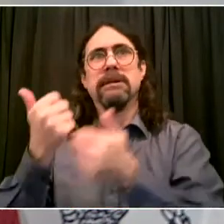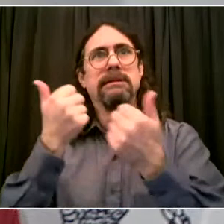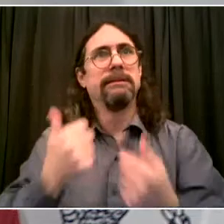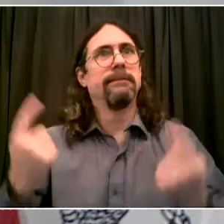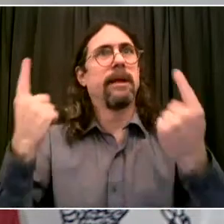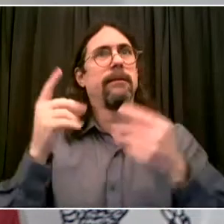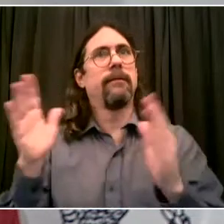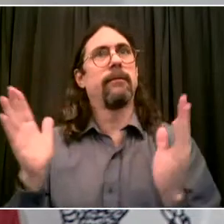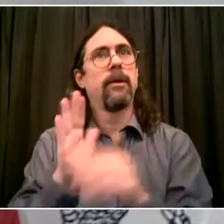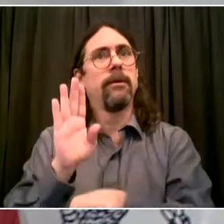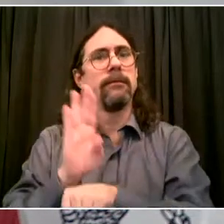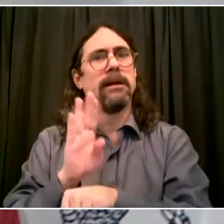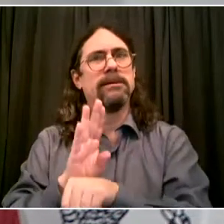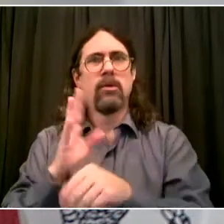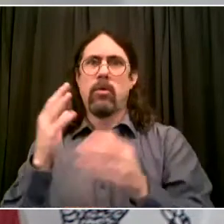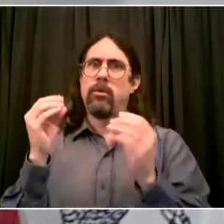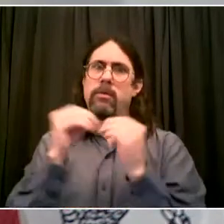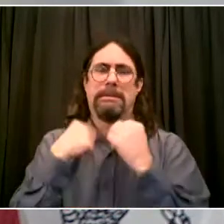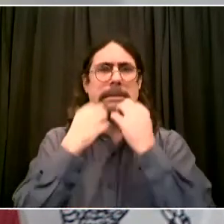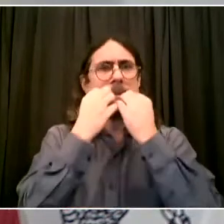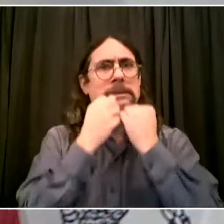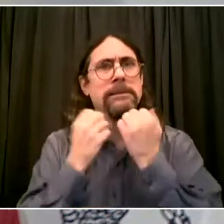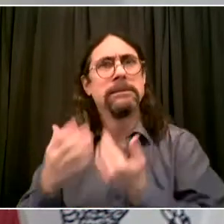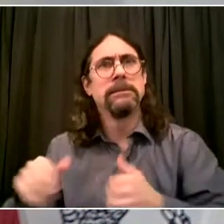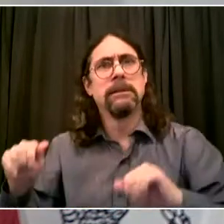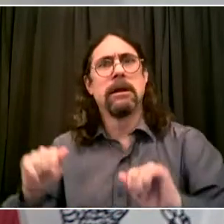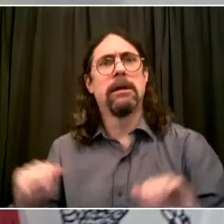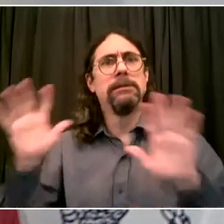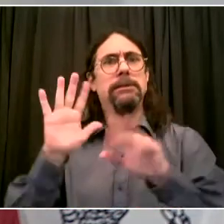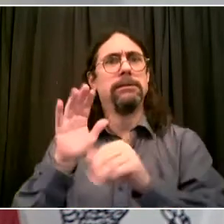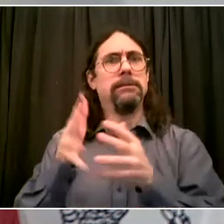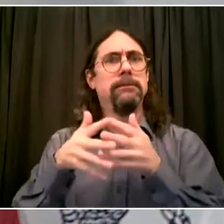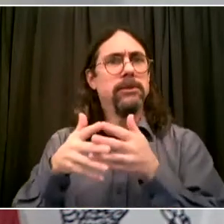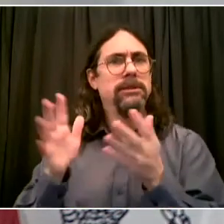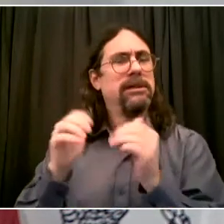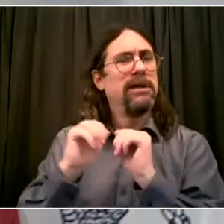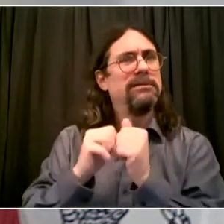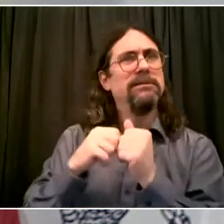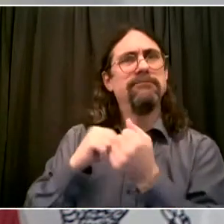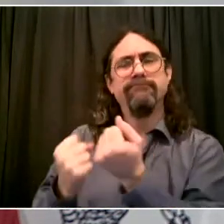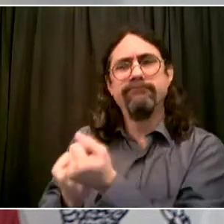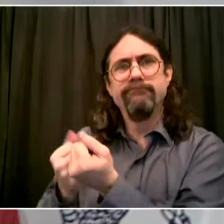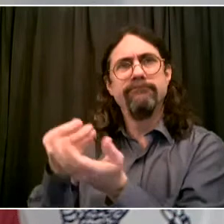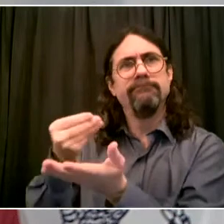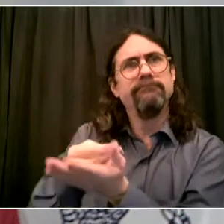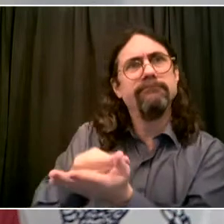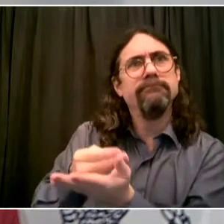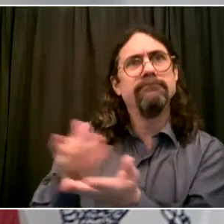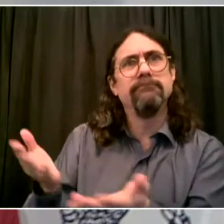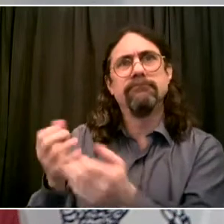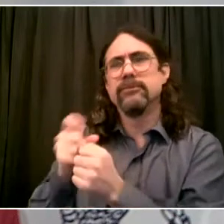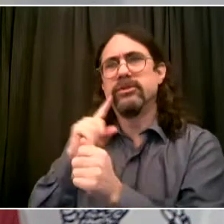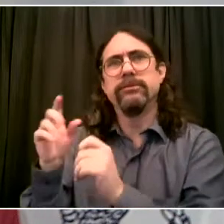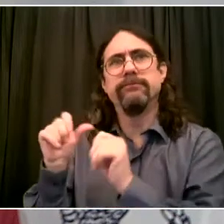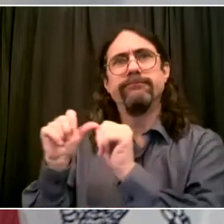communities, but obviously if any restaurant particularly suffer from discrimination, we want to lean in and help them in every way we